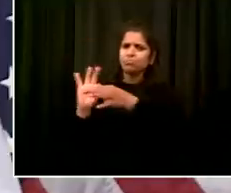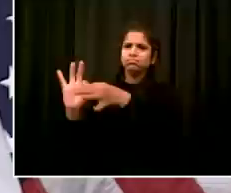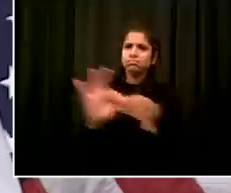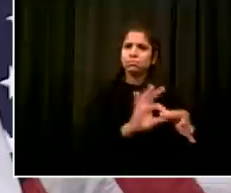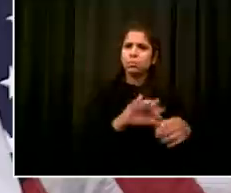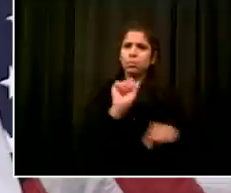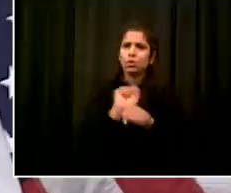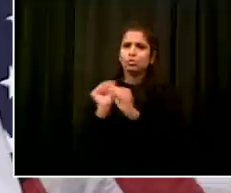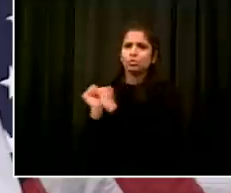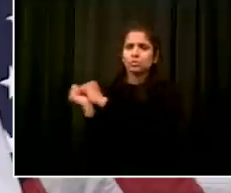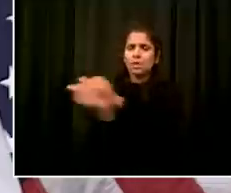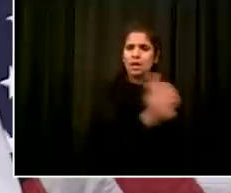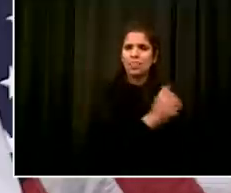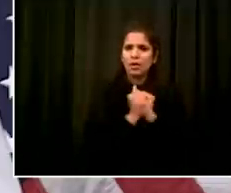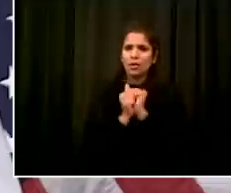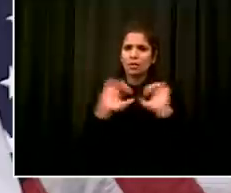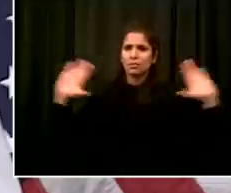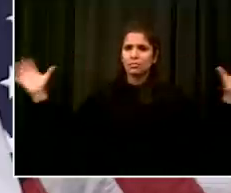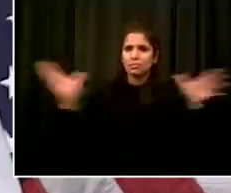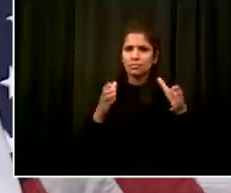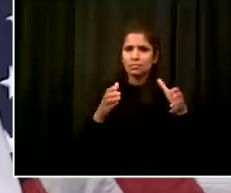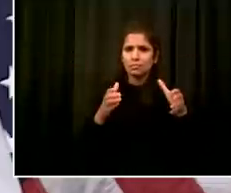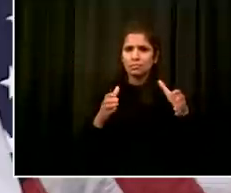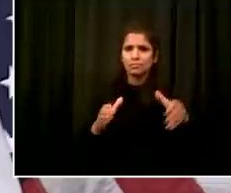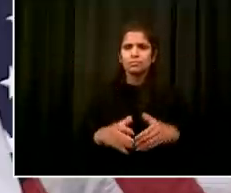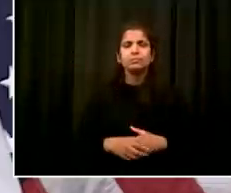going to conclude on a very similar note.